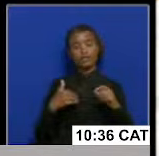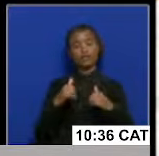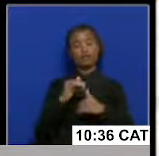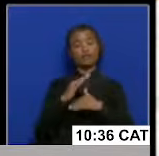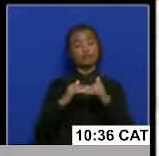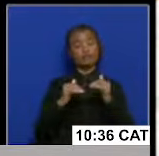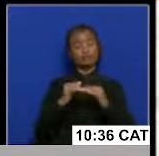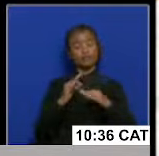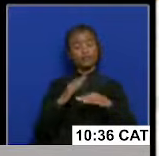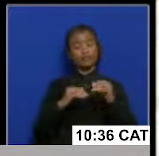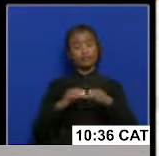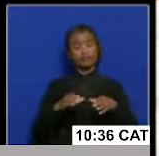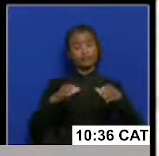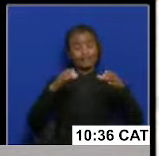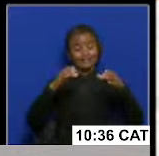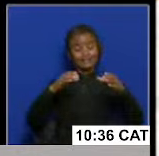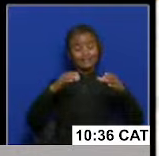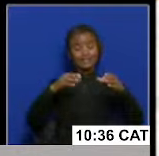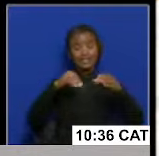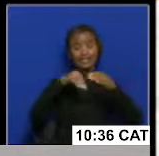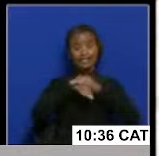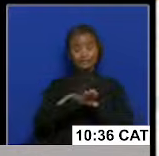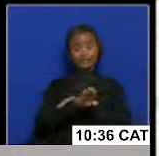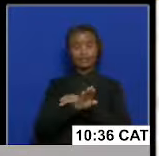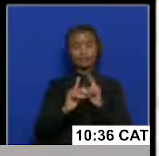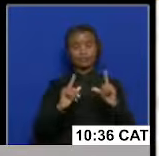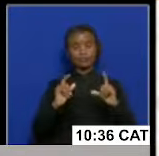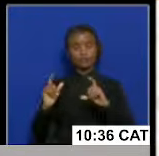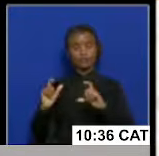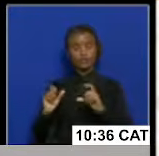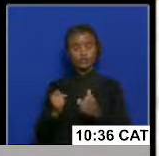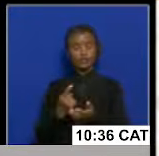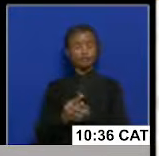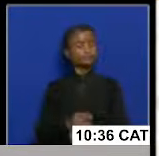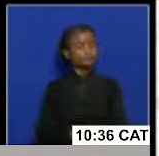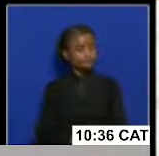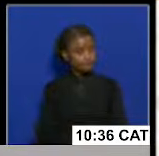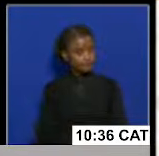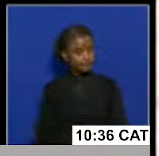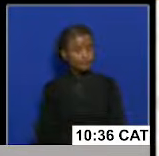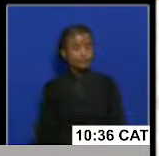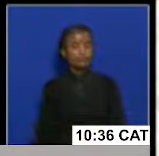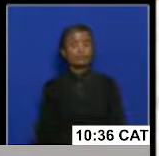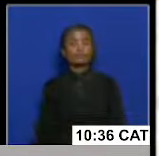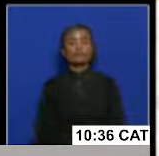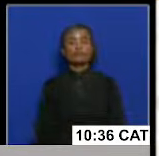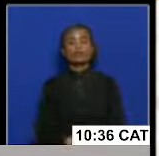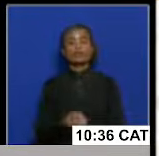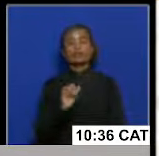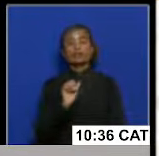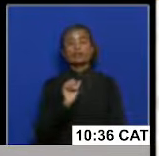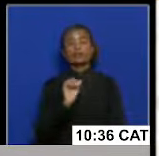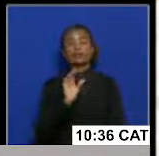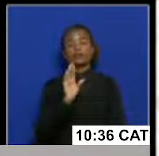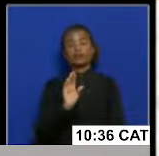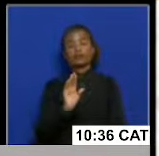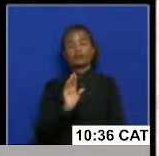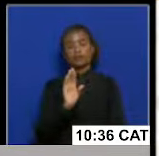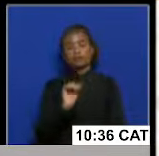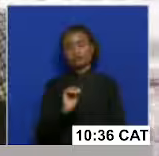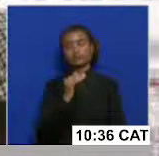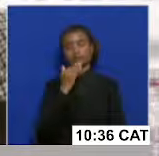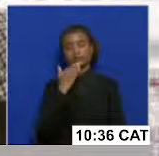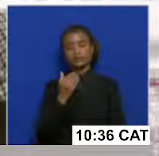Oh, okay, thank you. Thank you. Can I then ask you please to go back to your paragraph 12?